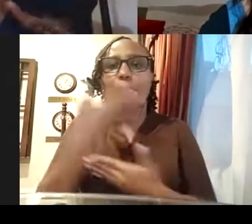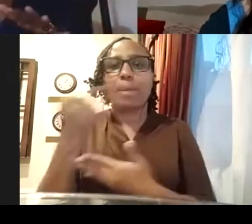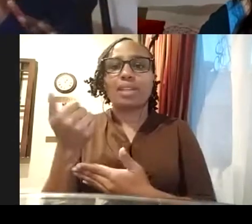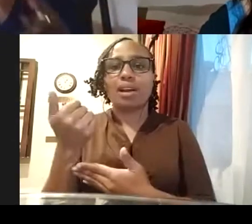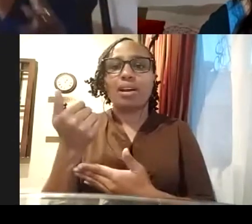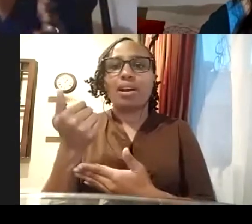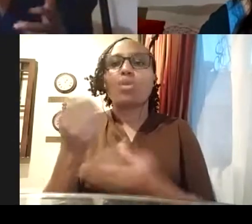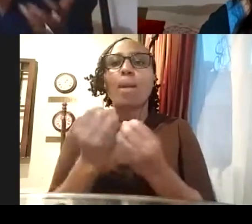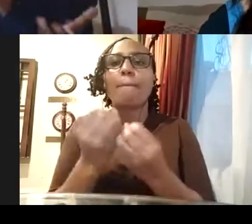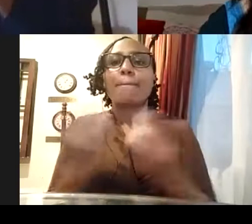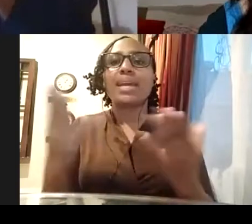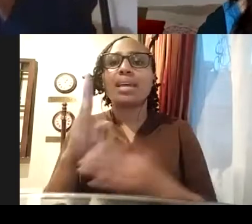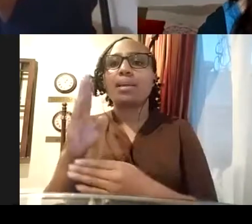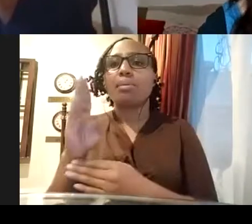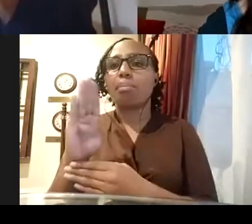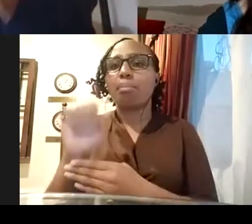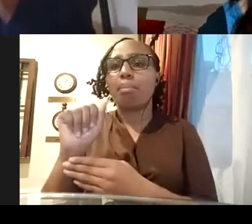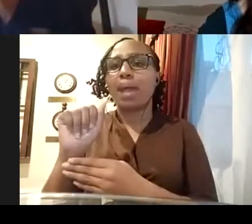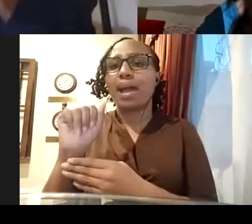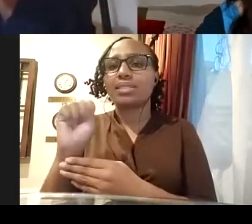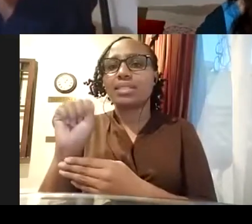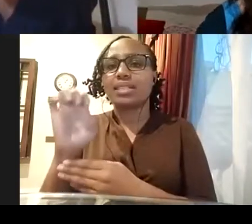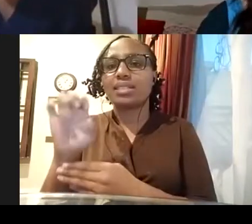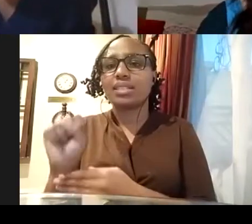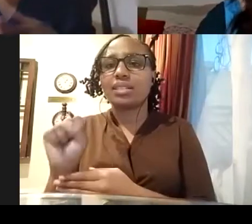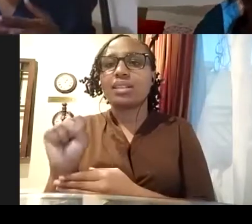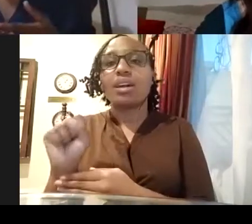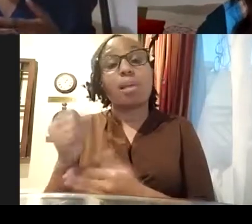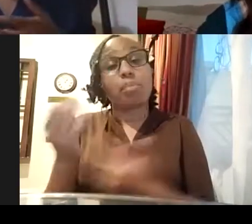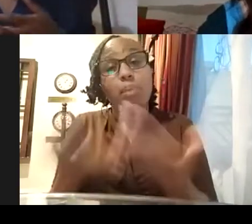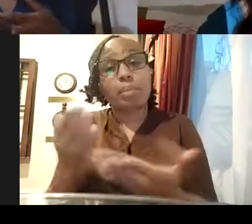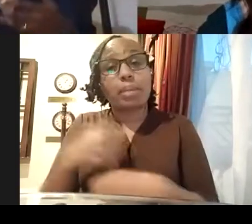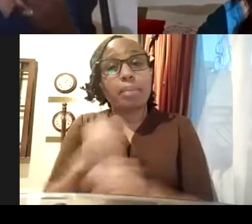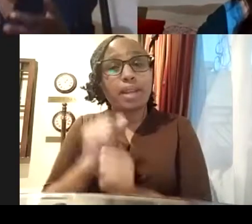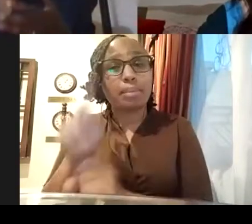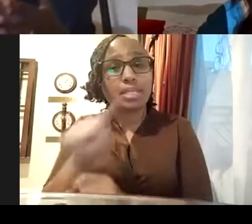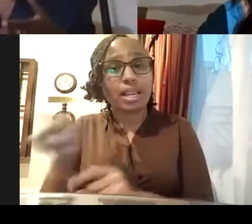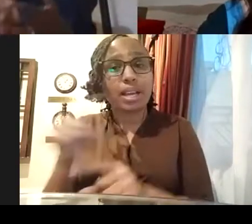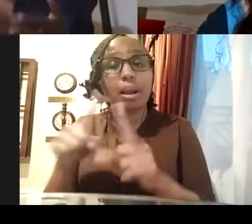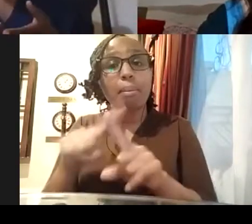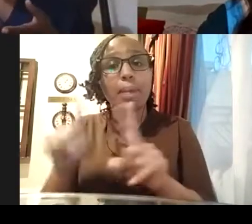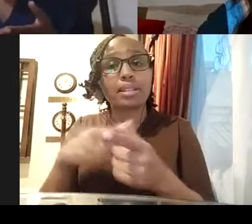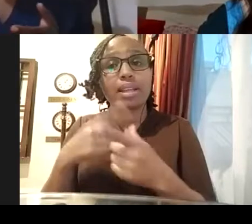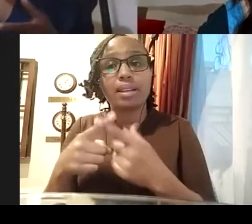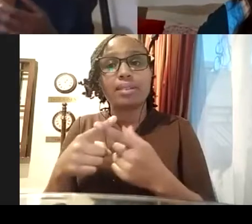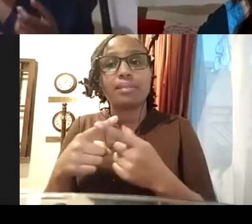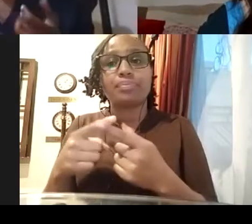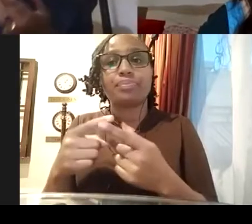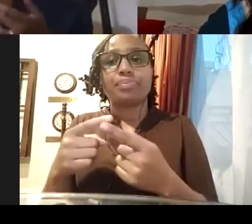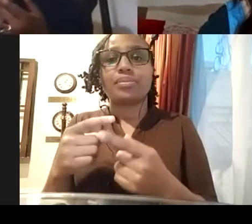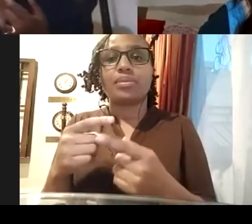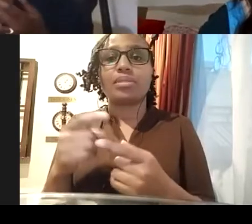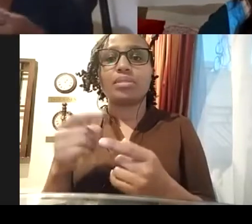biases, don't get me wrong. Probably I made some mistakes in this book, but there's there's many biases that I had. There's many ways in